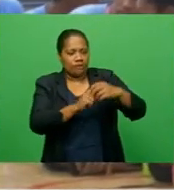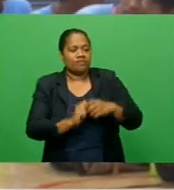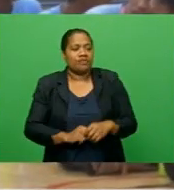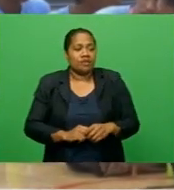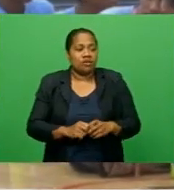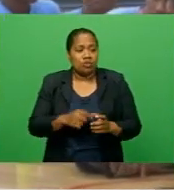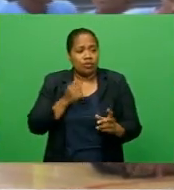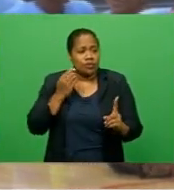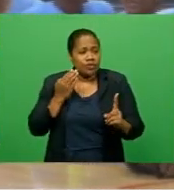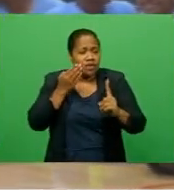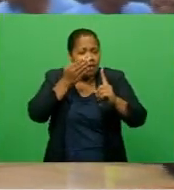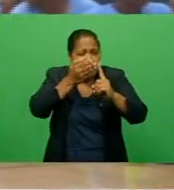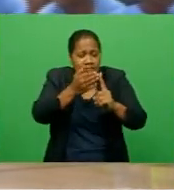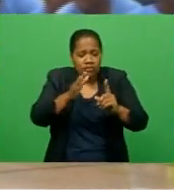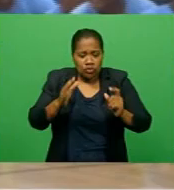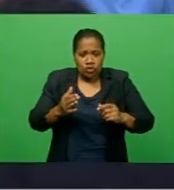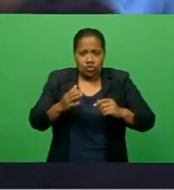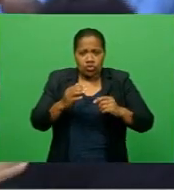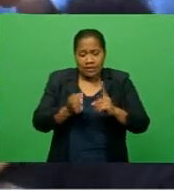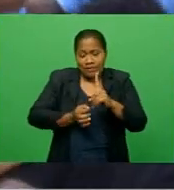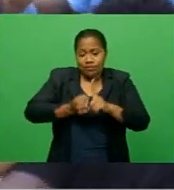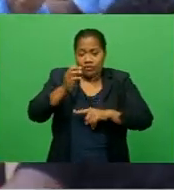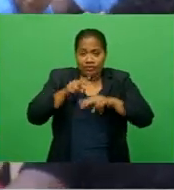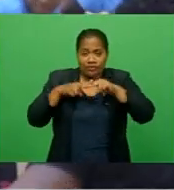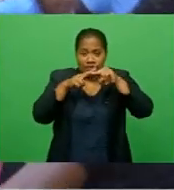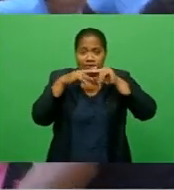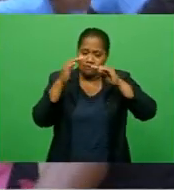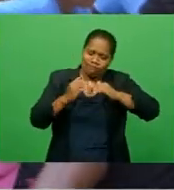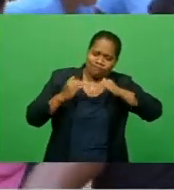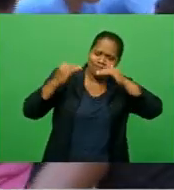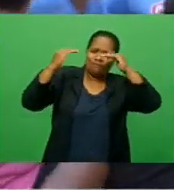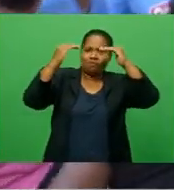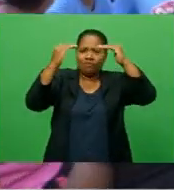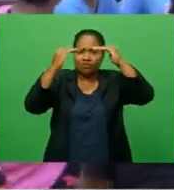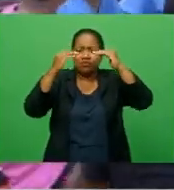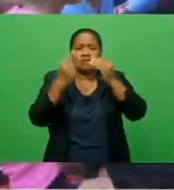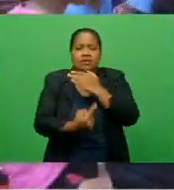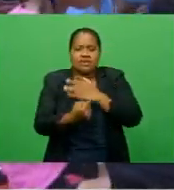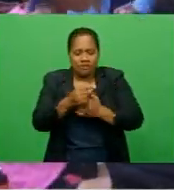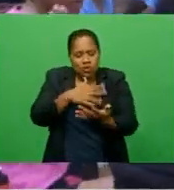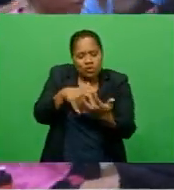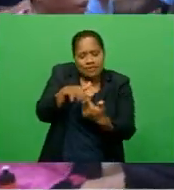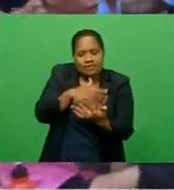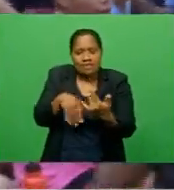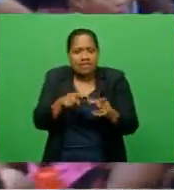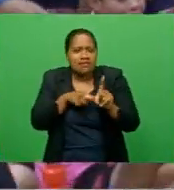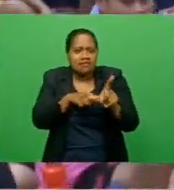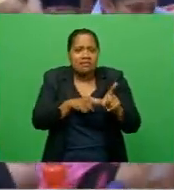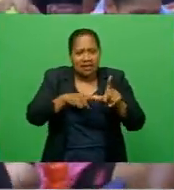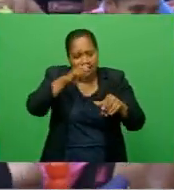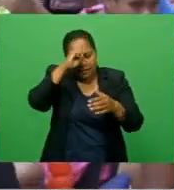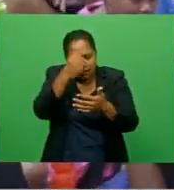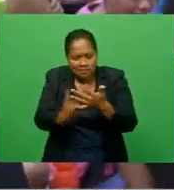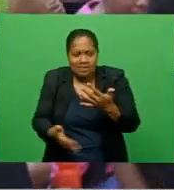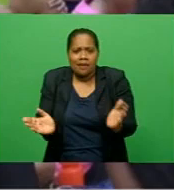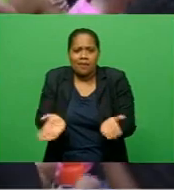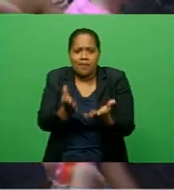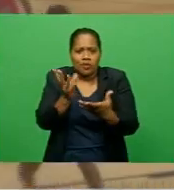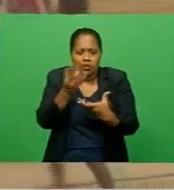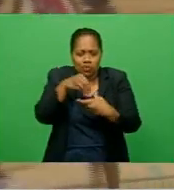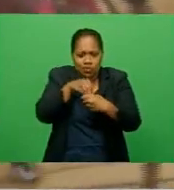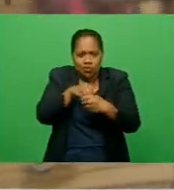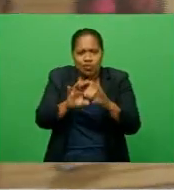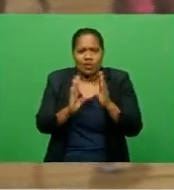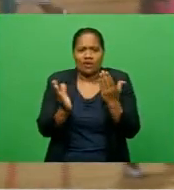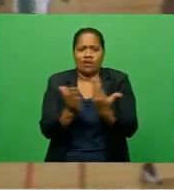of improving Fiji's world ranking, Netball Fiji has selected a mix of young and experienced players. Fiji is currently